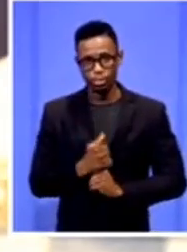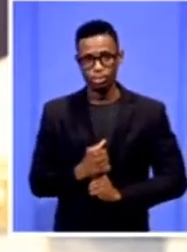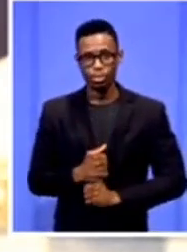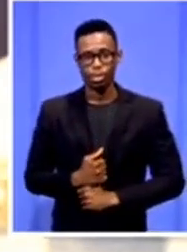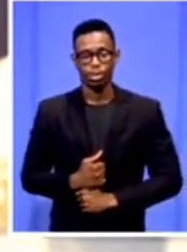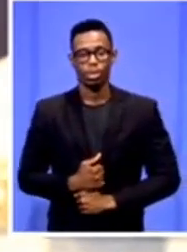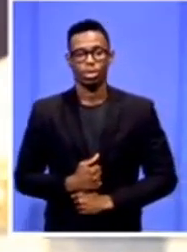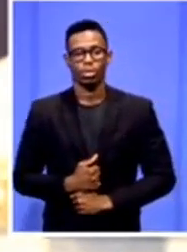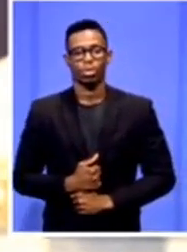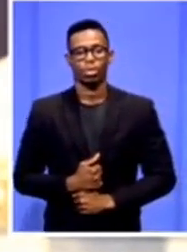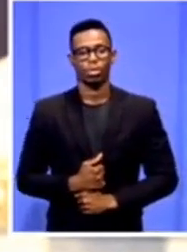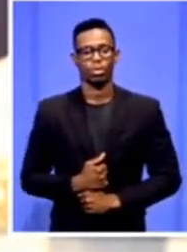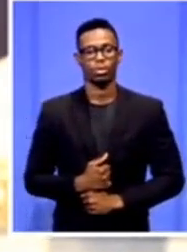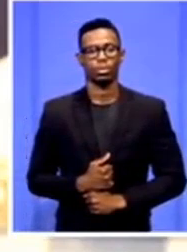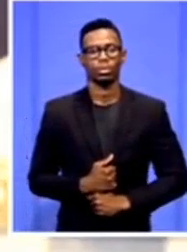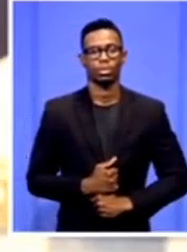are